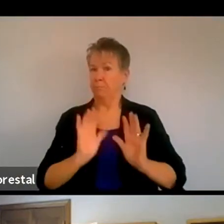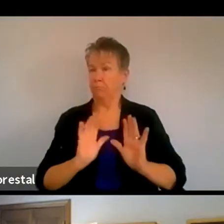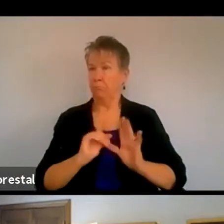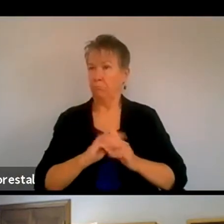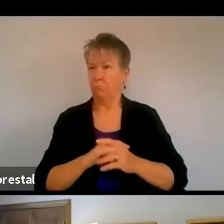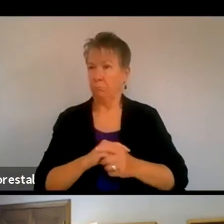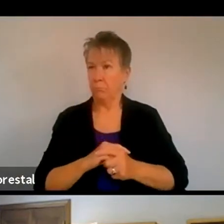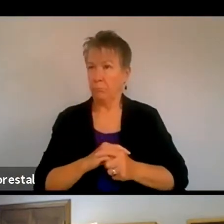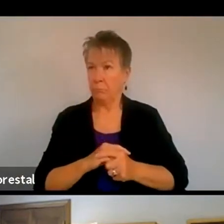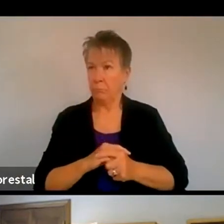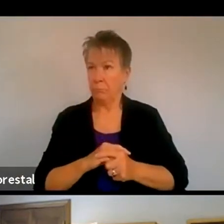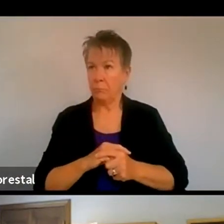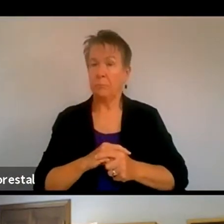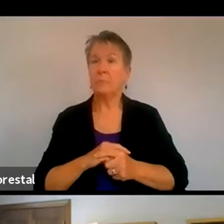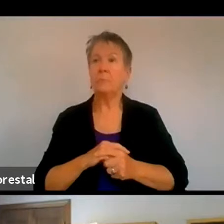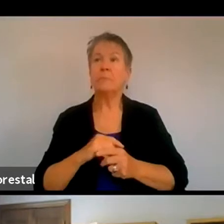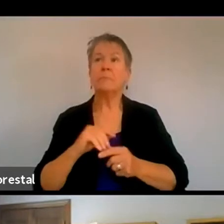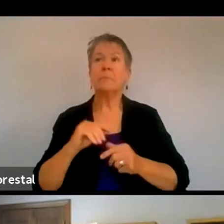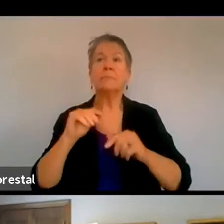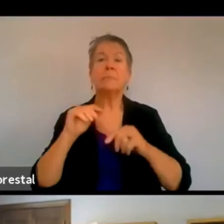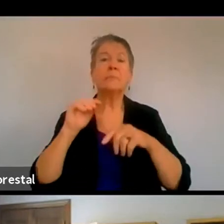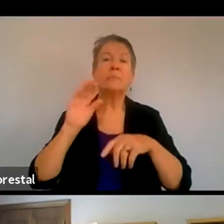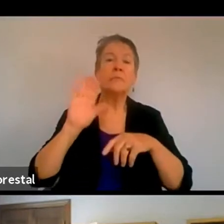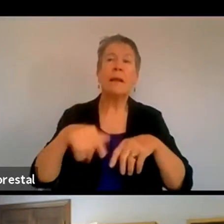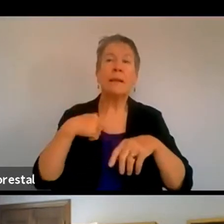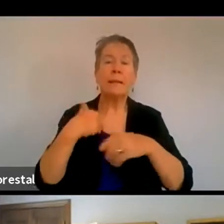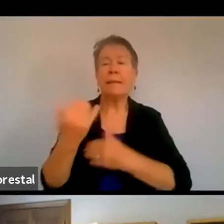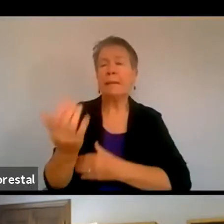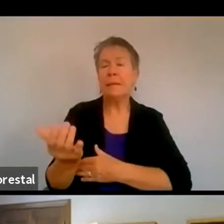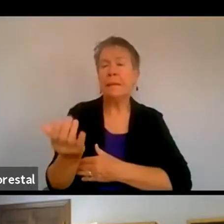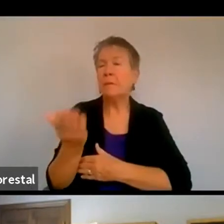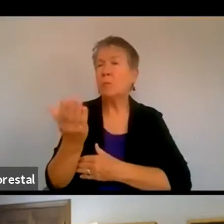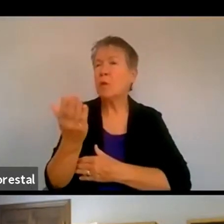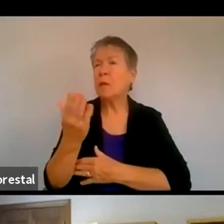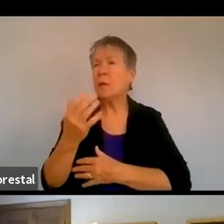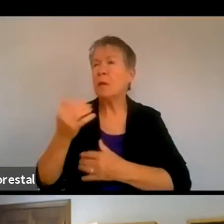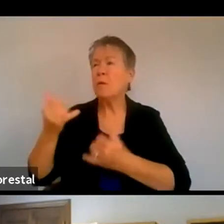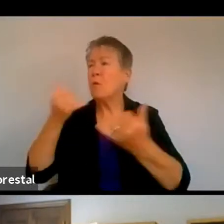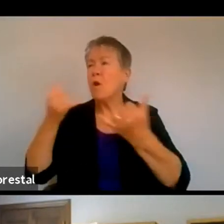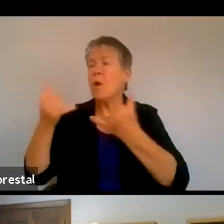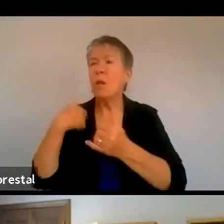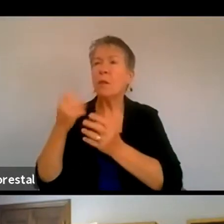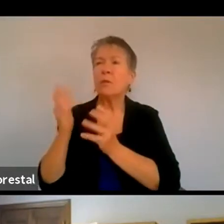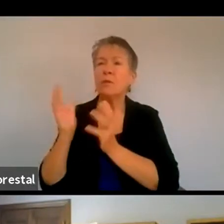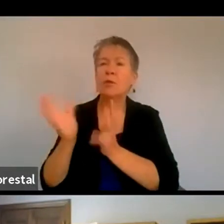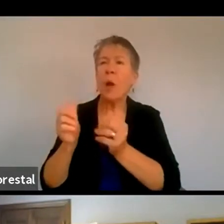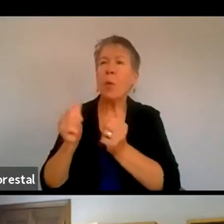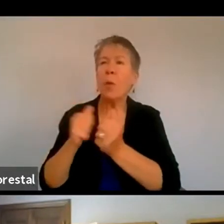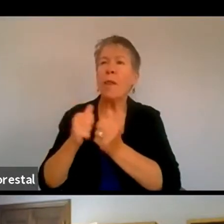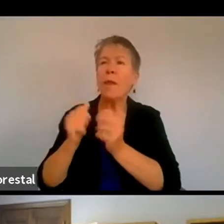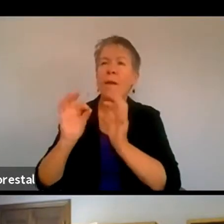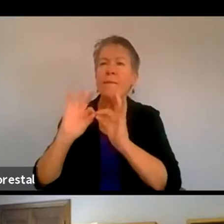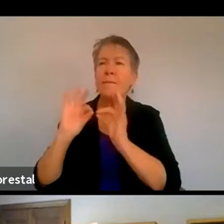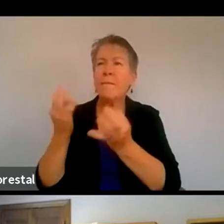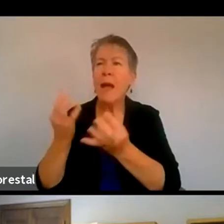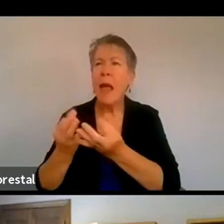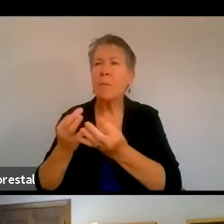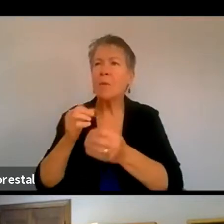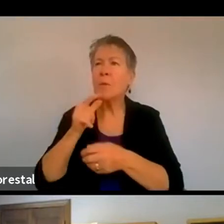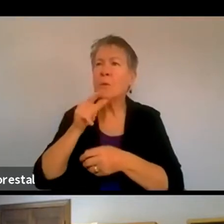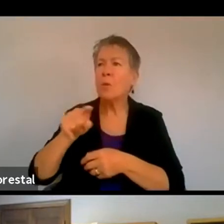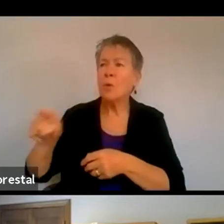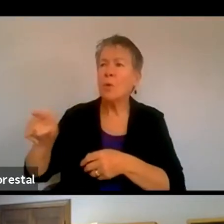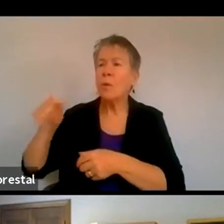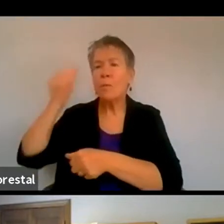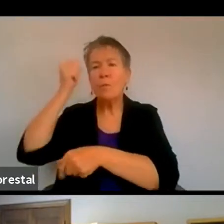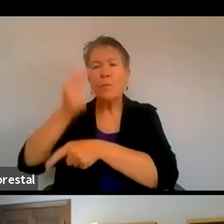members of one family, 3 siblings who lost their brother. So it's living that every day. It's trying to do the best I